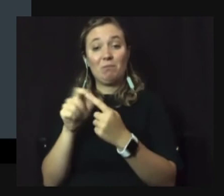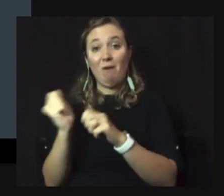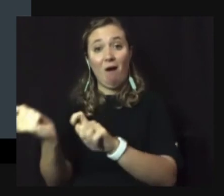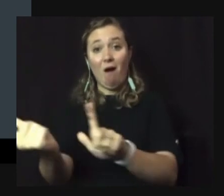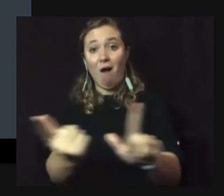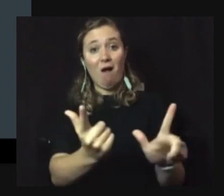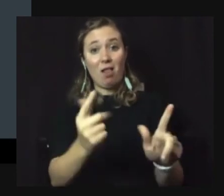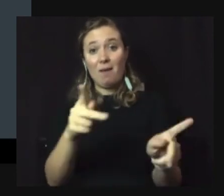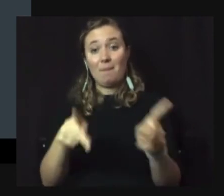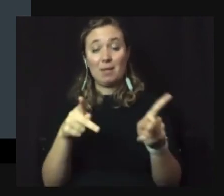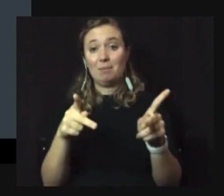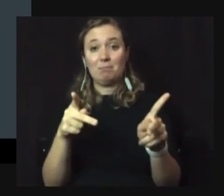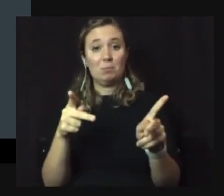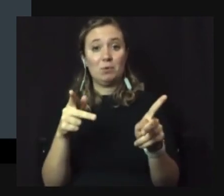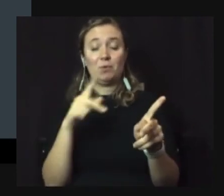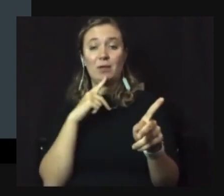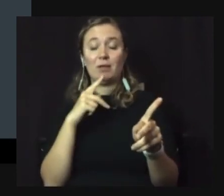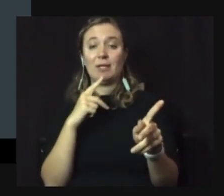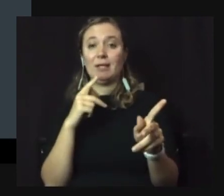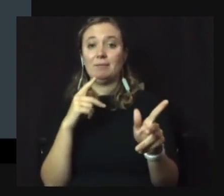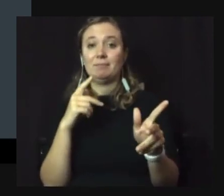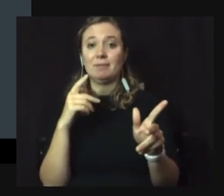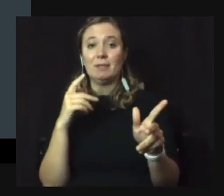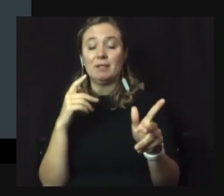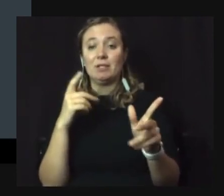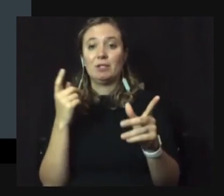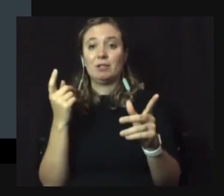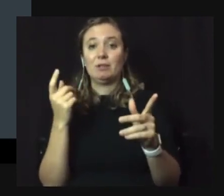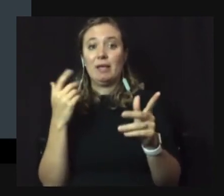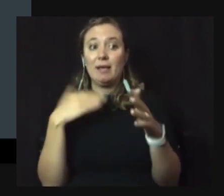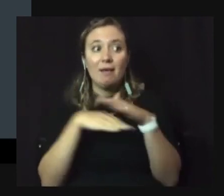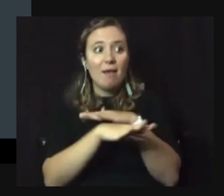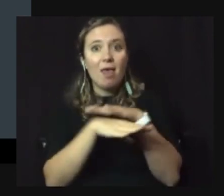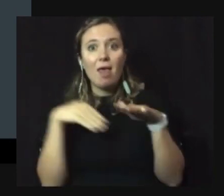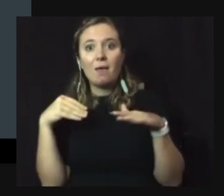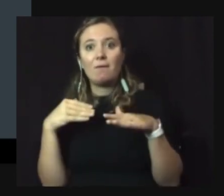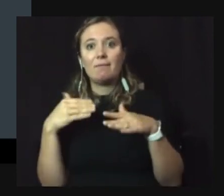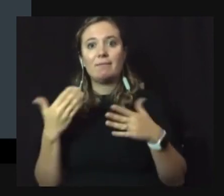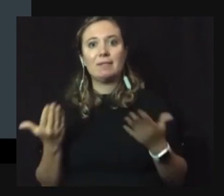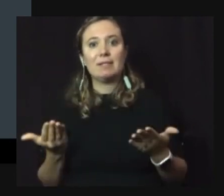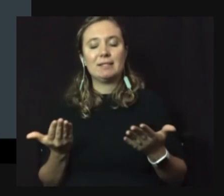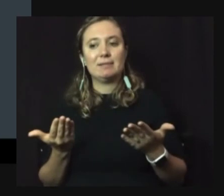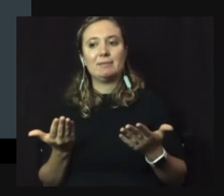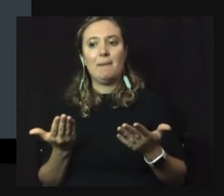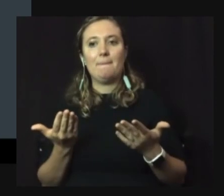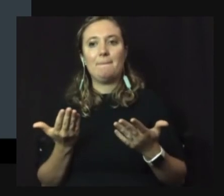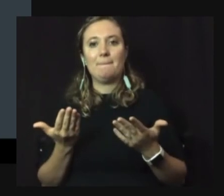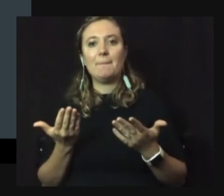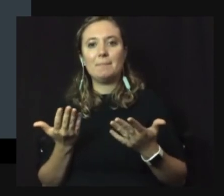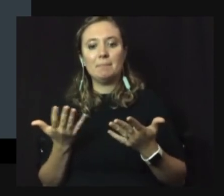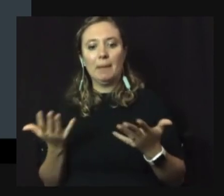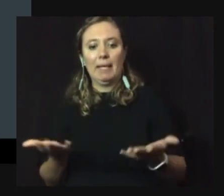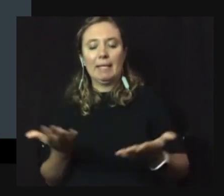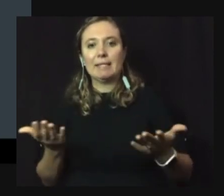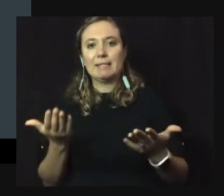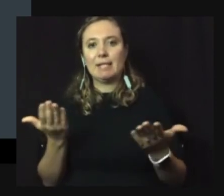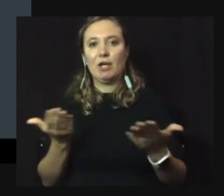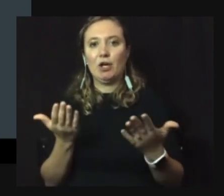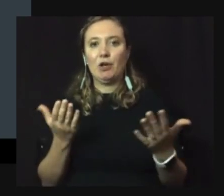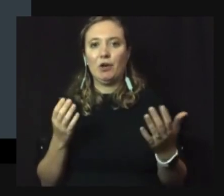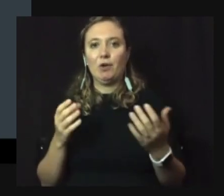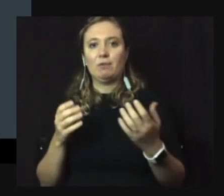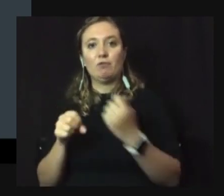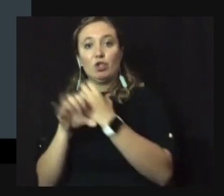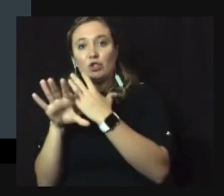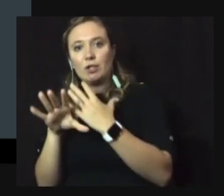who have been in and out of this space, physically and virtually. I appreciate you all. All